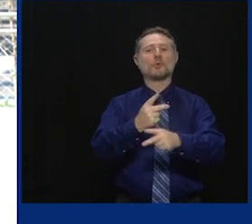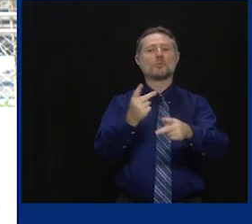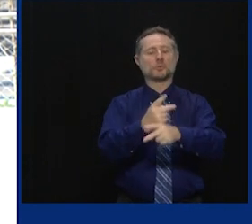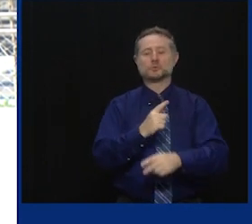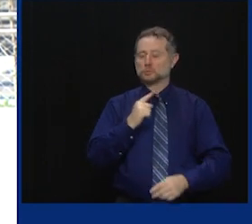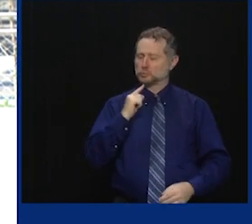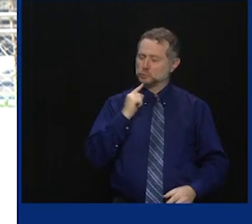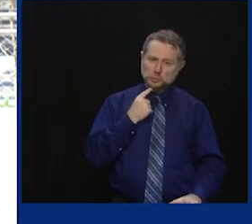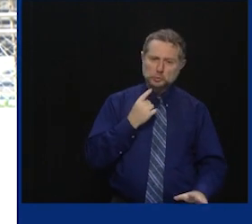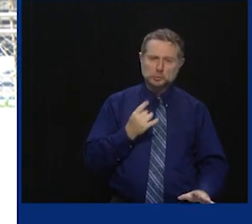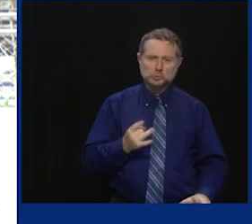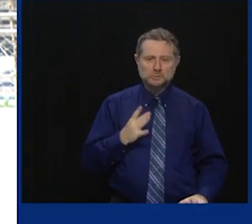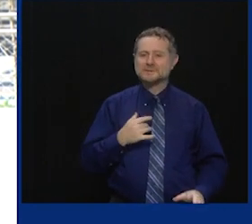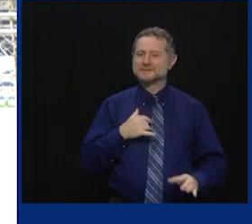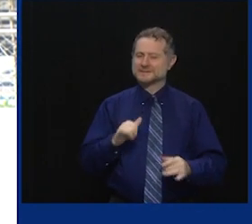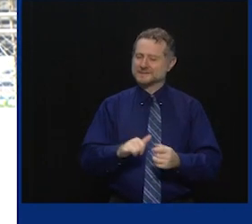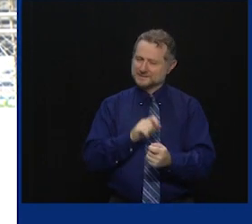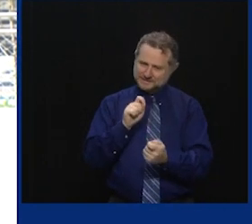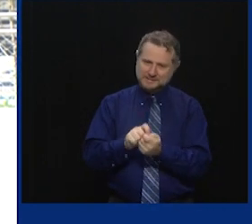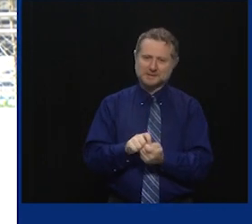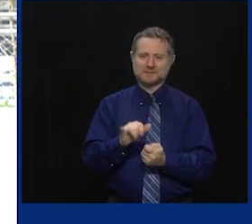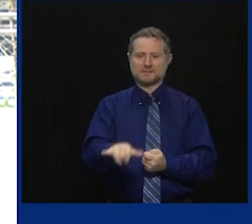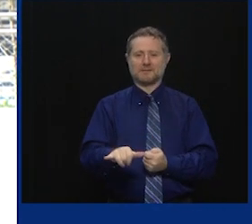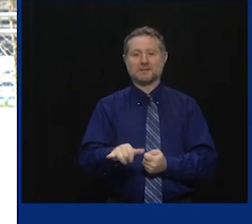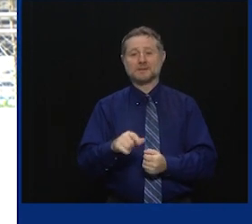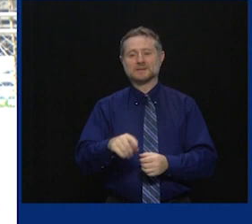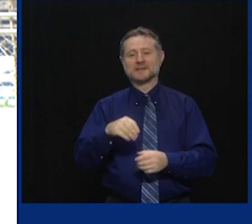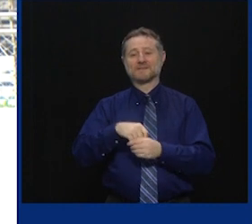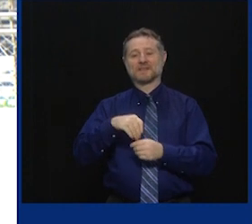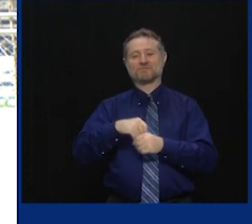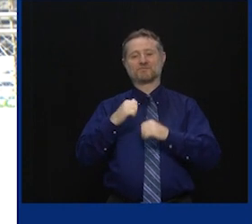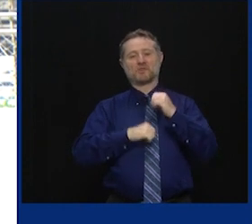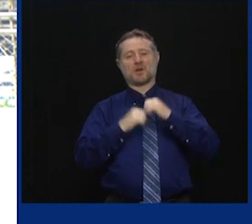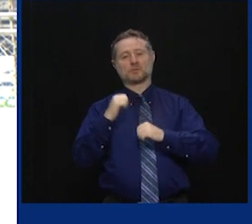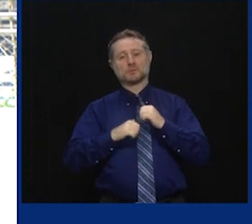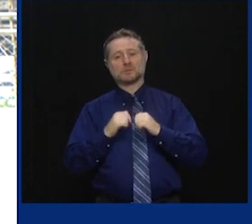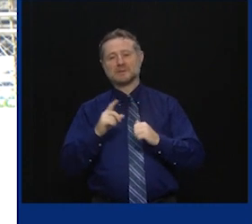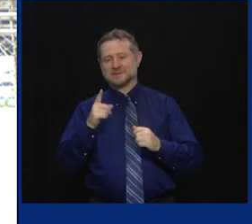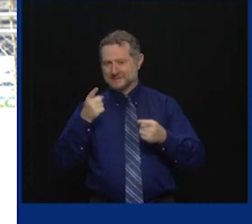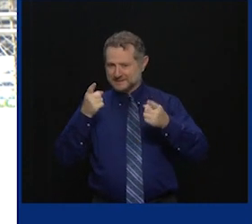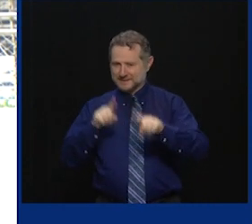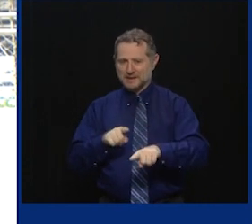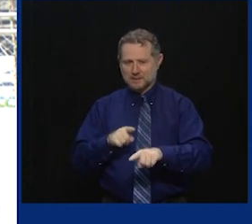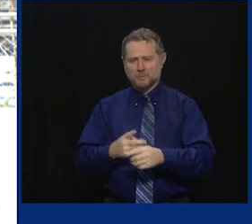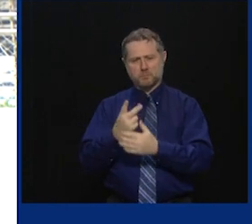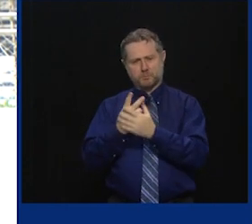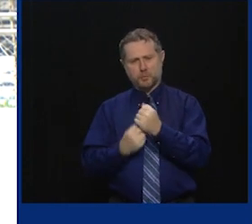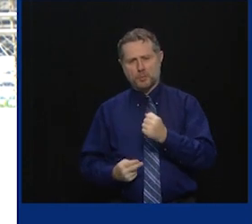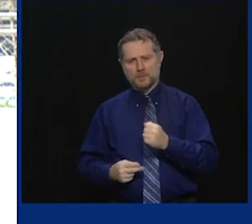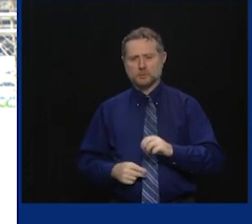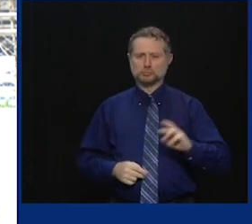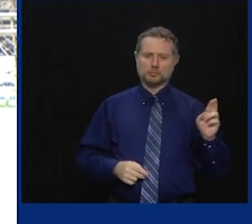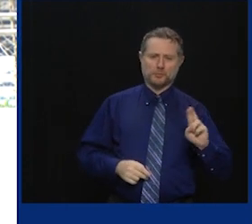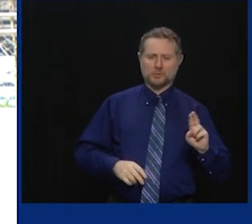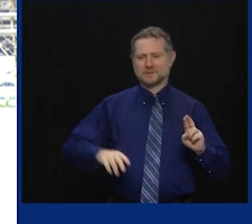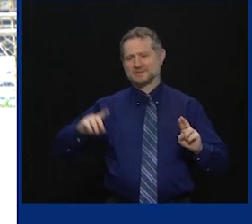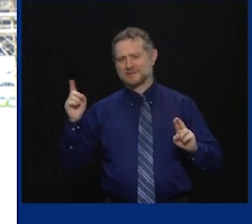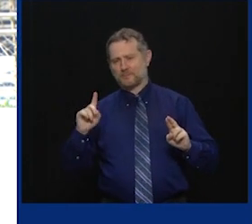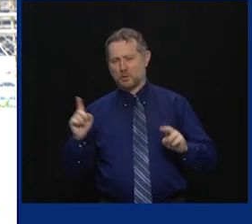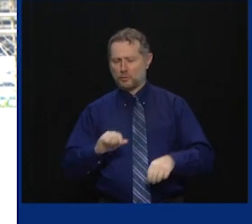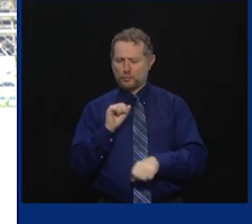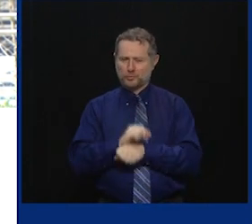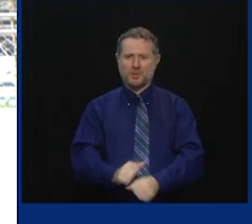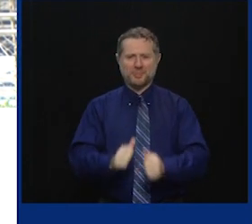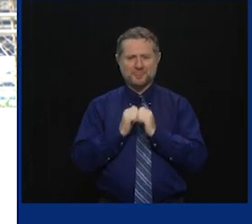exactly what the bipartisan infrastructure deal is all about. It's a shot in the arm against a game changer